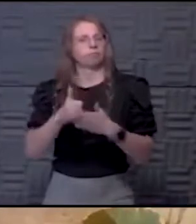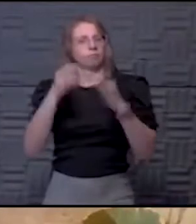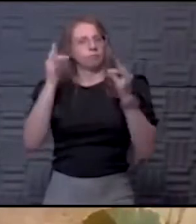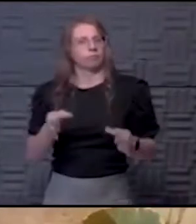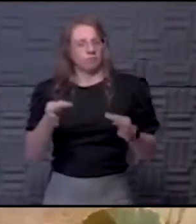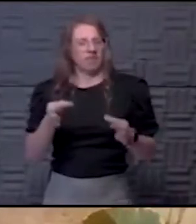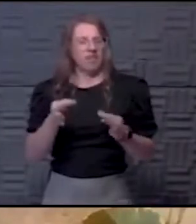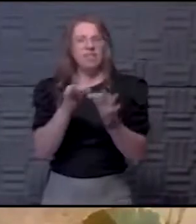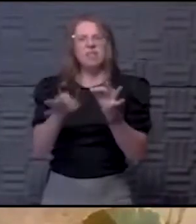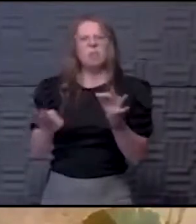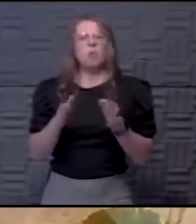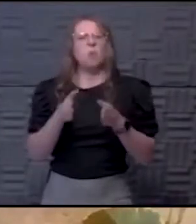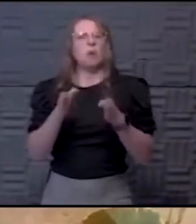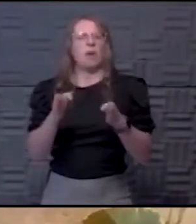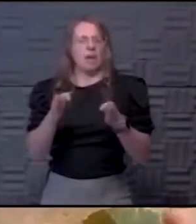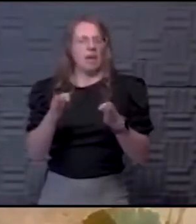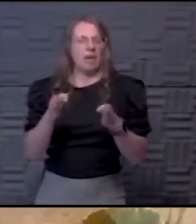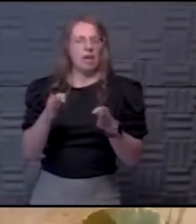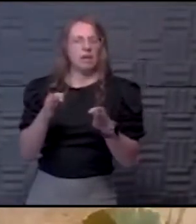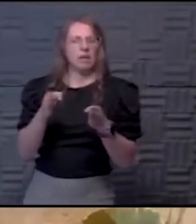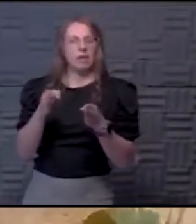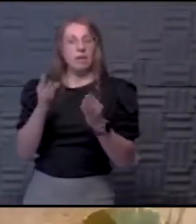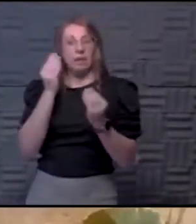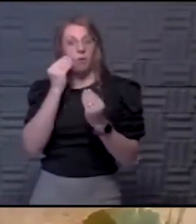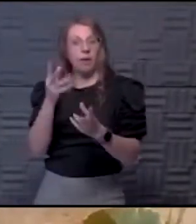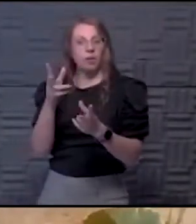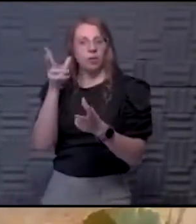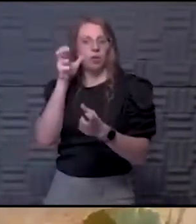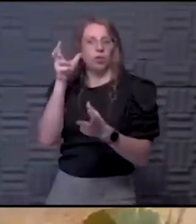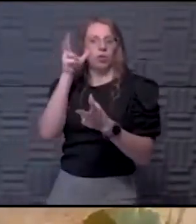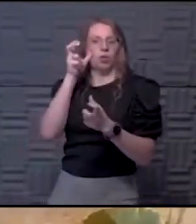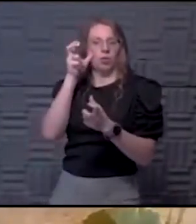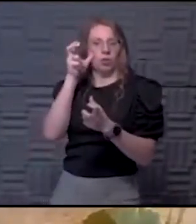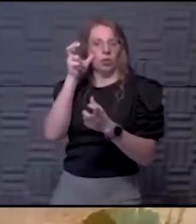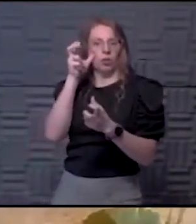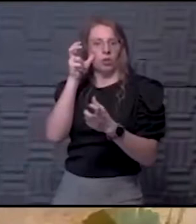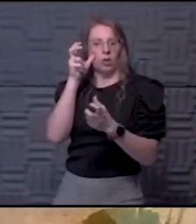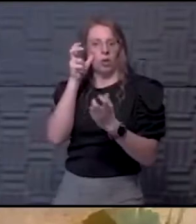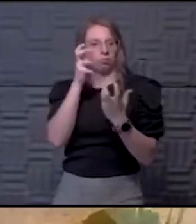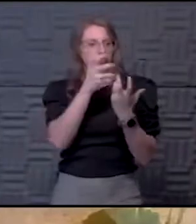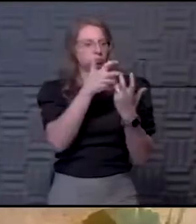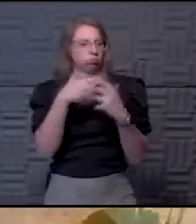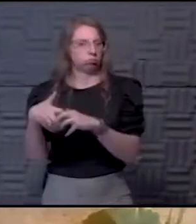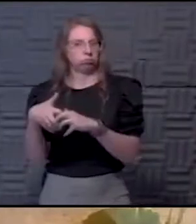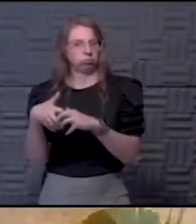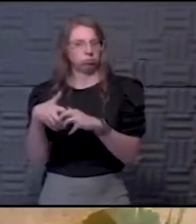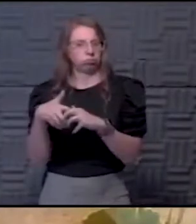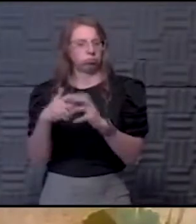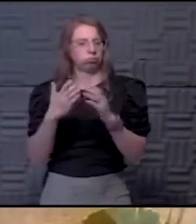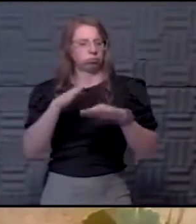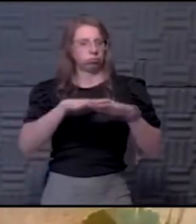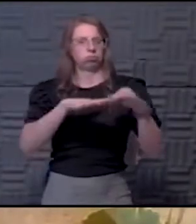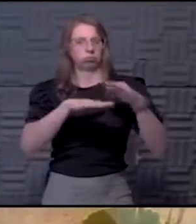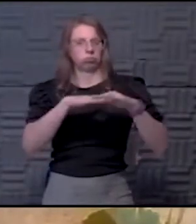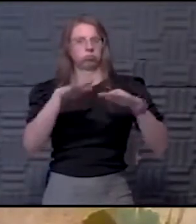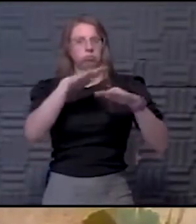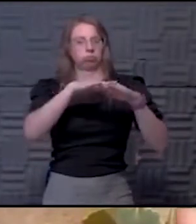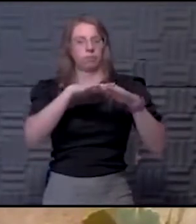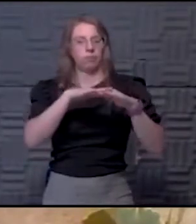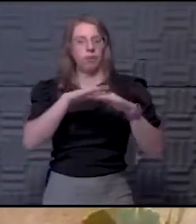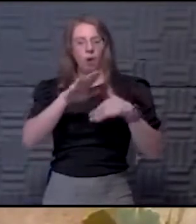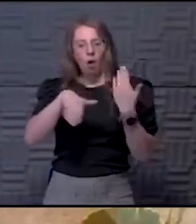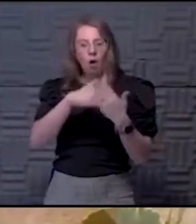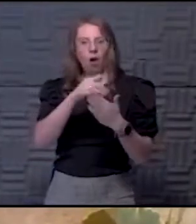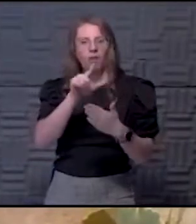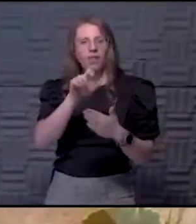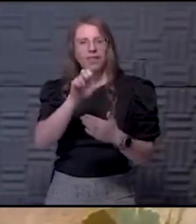that we take the information that we hear and we start to integrate that. And of course, all of the lenses that